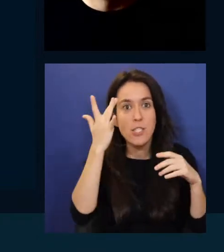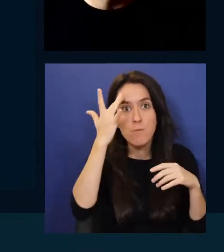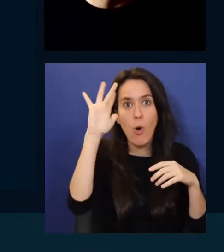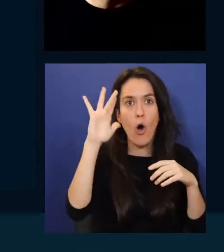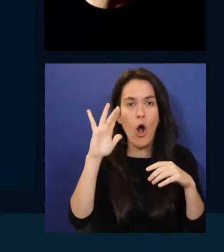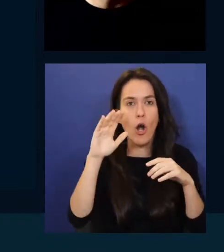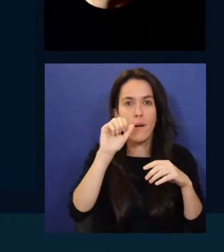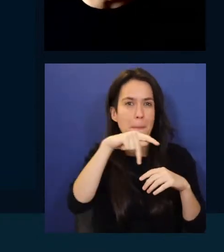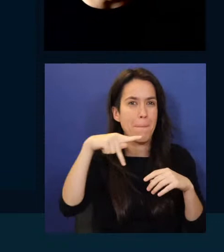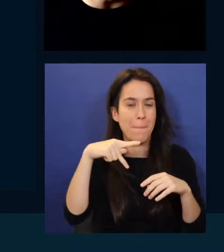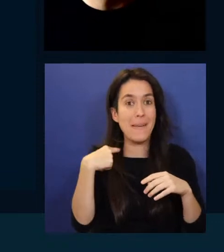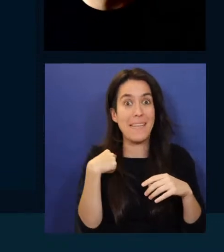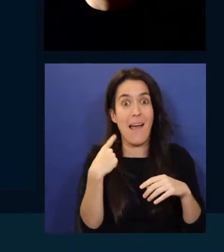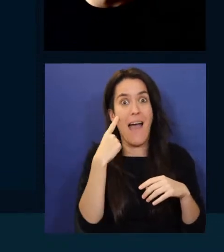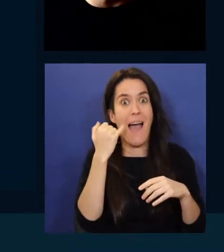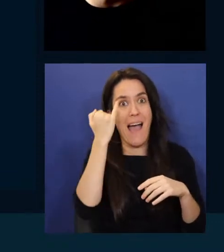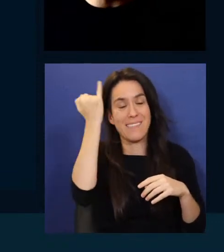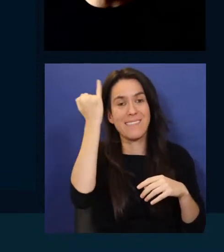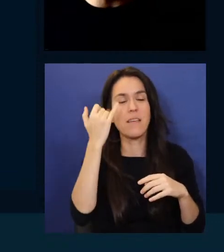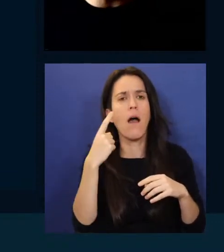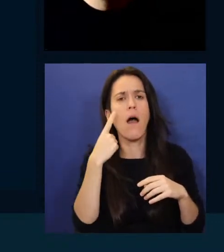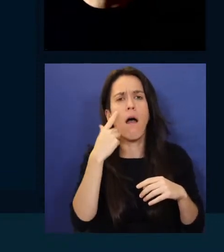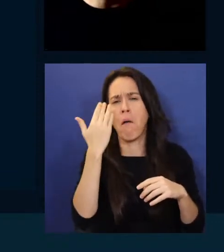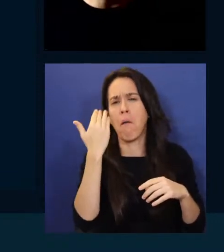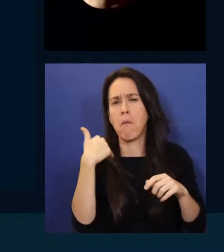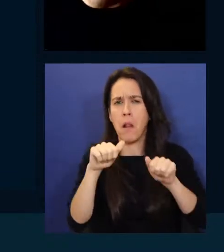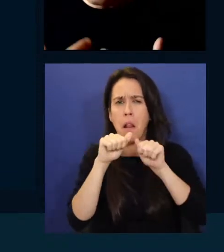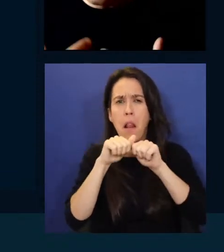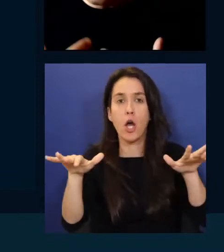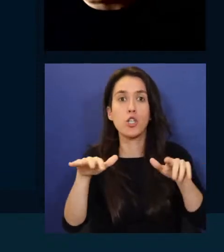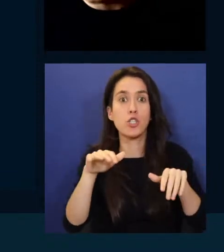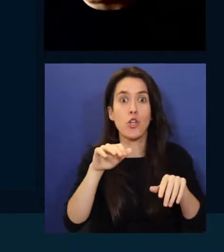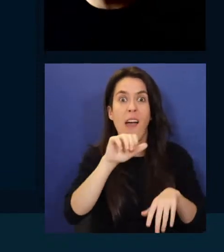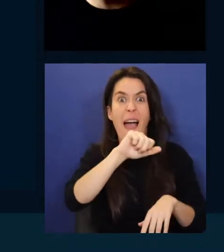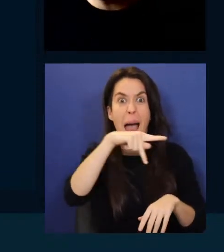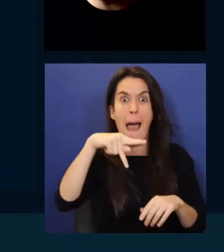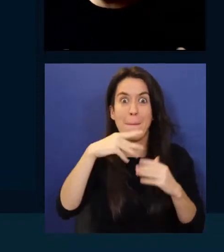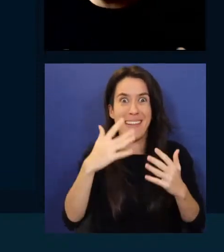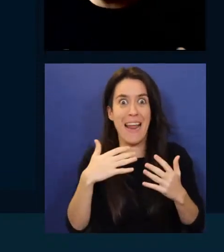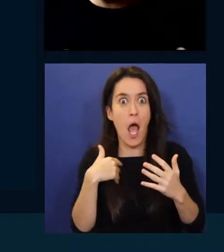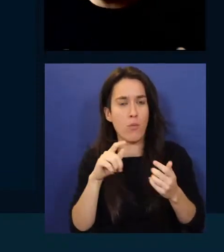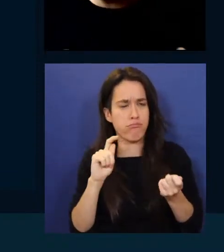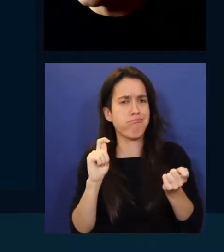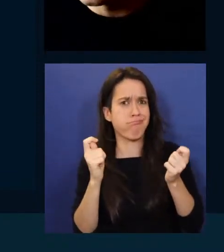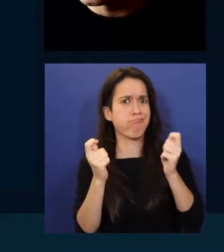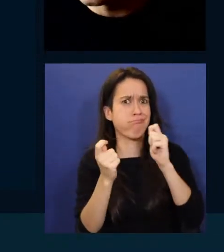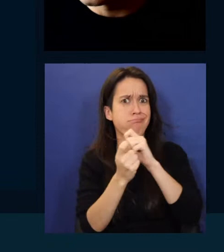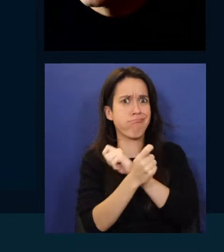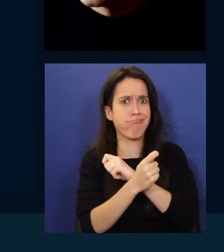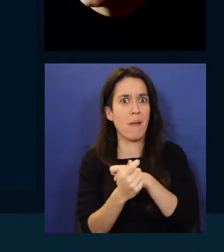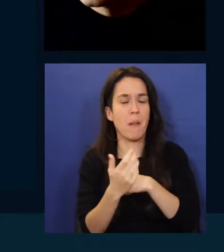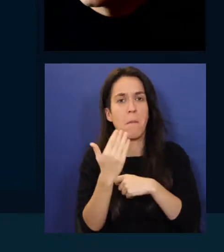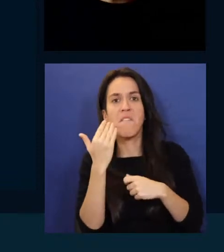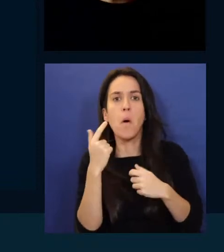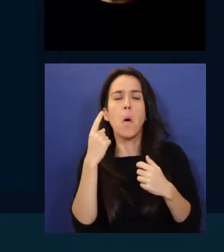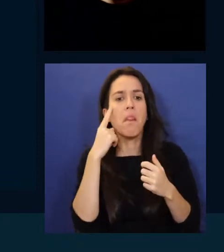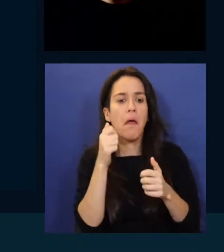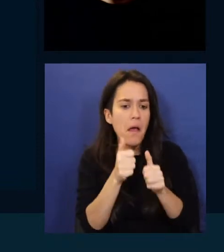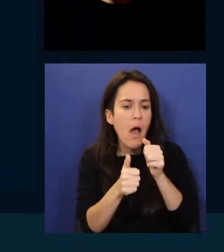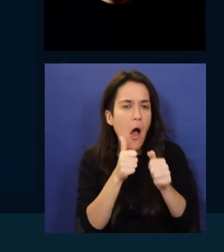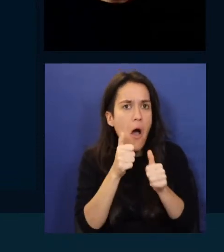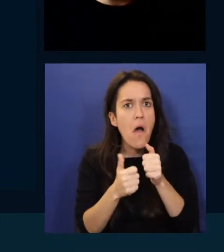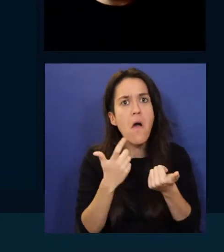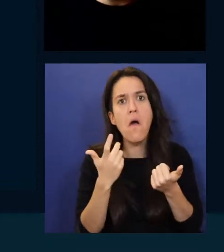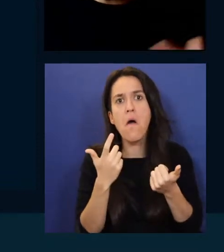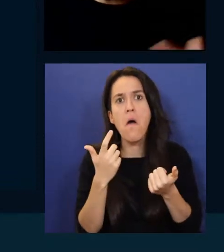whole notion of how the whole application paradigm is changing very significantly, where the edge devices, frankly, from a